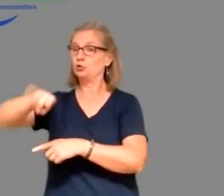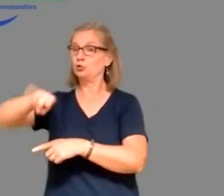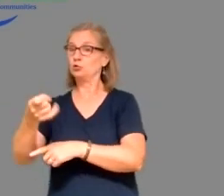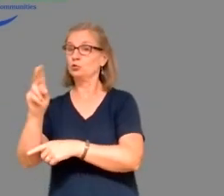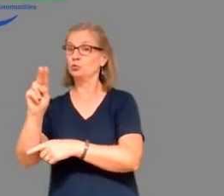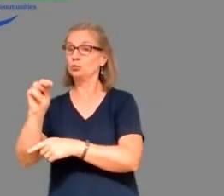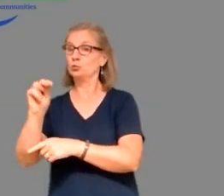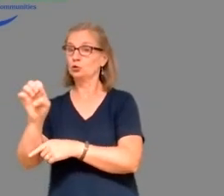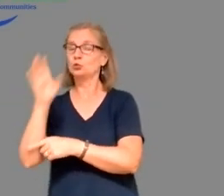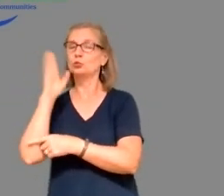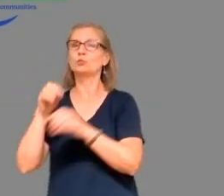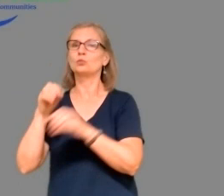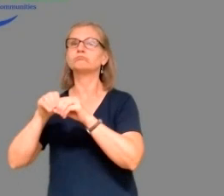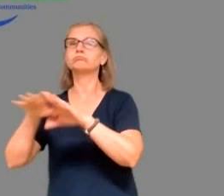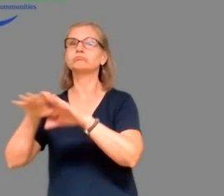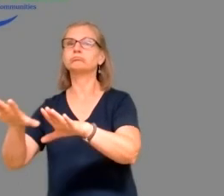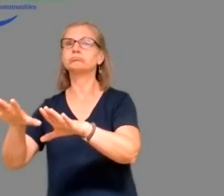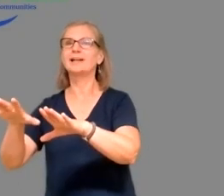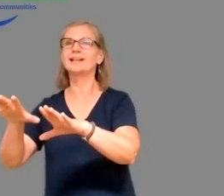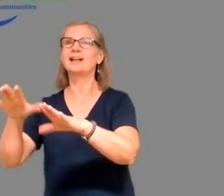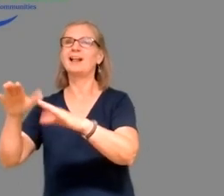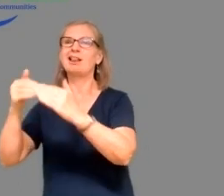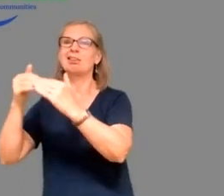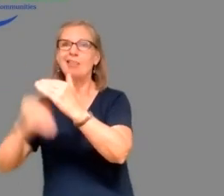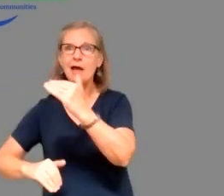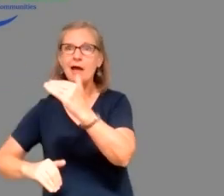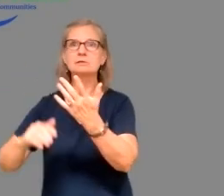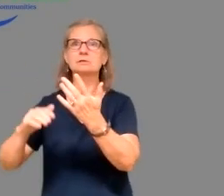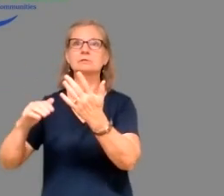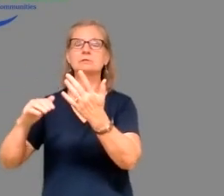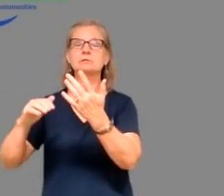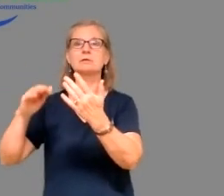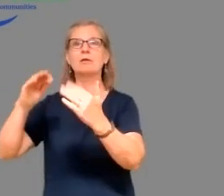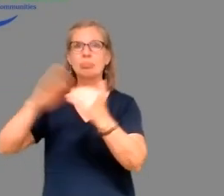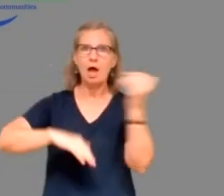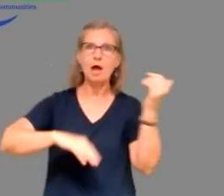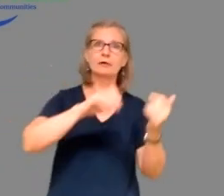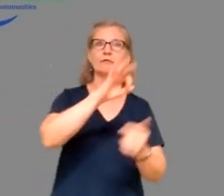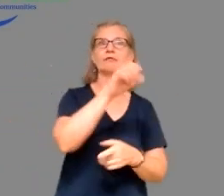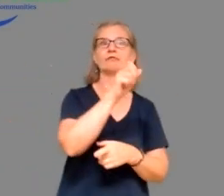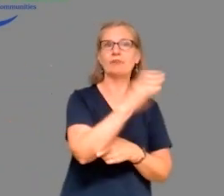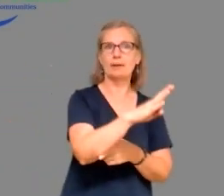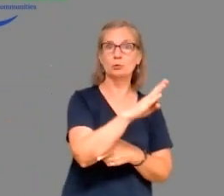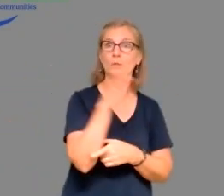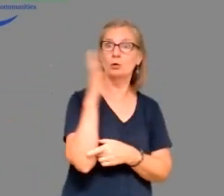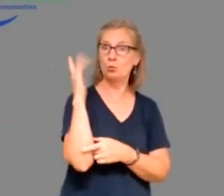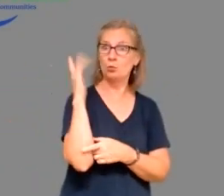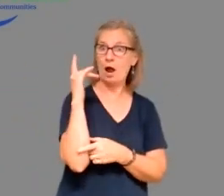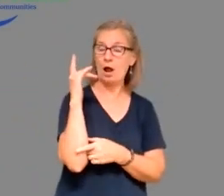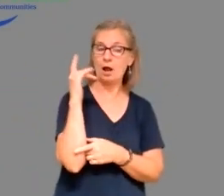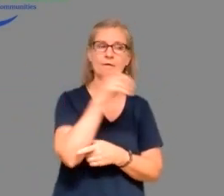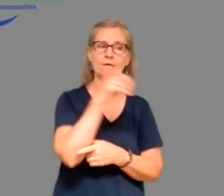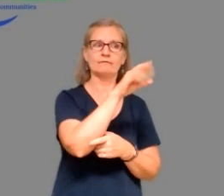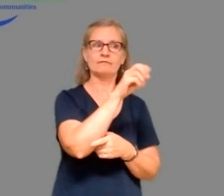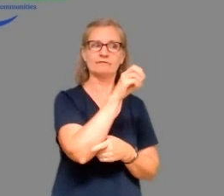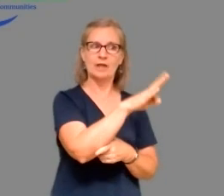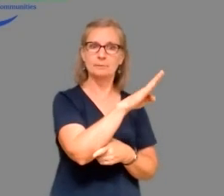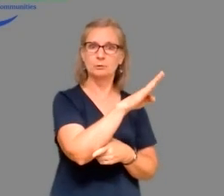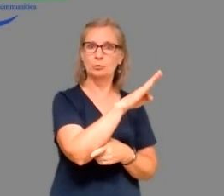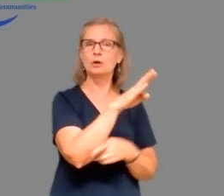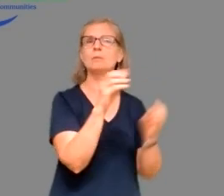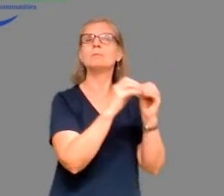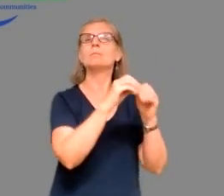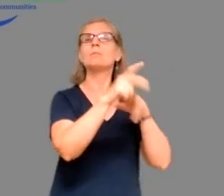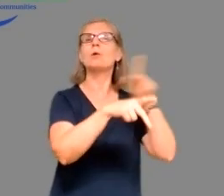than, you know, something in February, because there are going to be more people outside. Right.